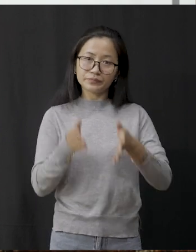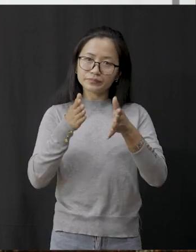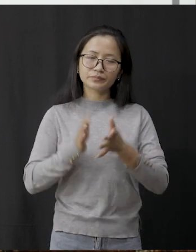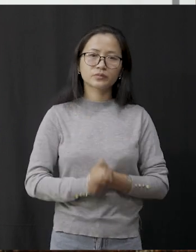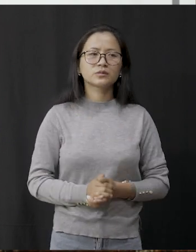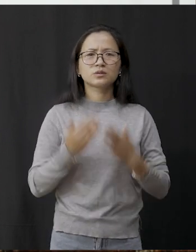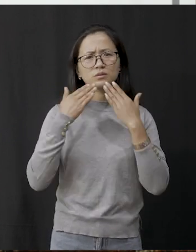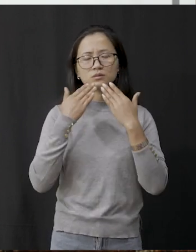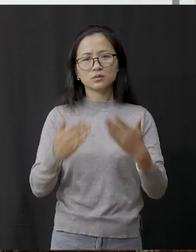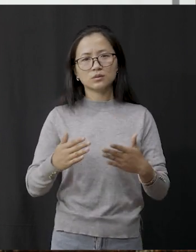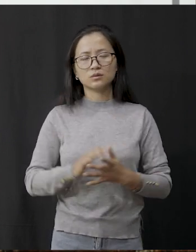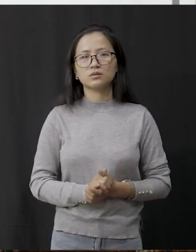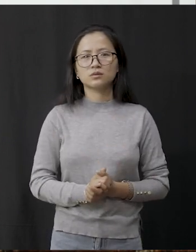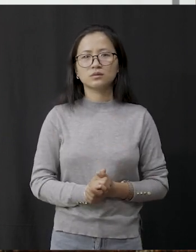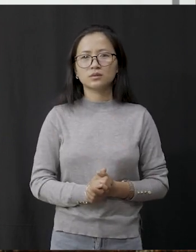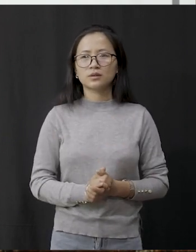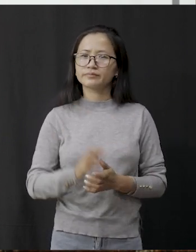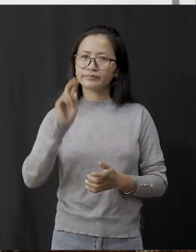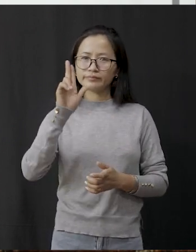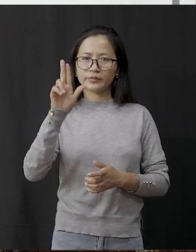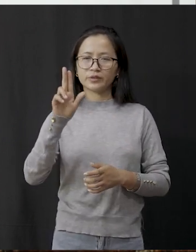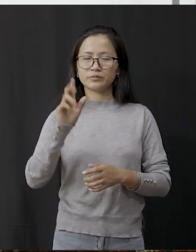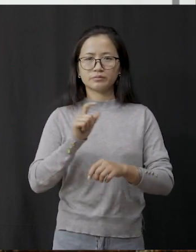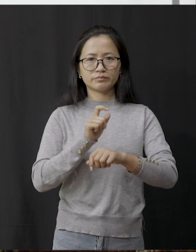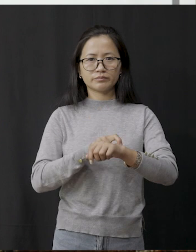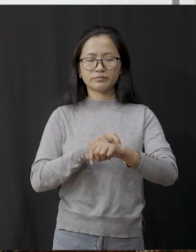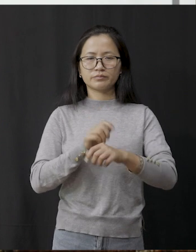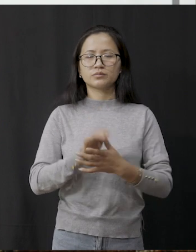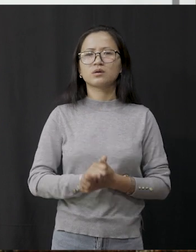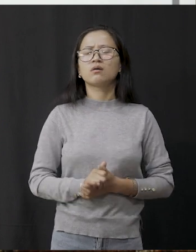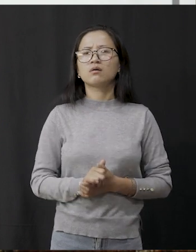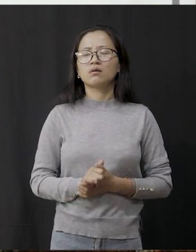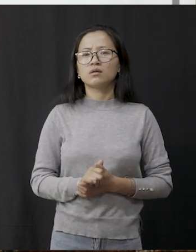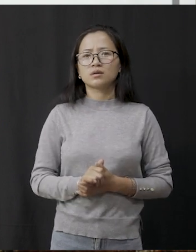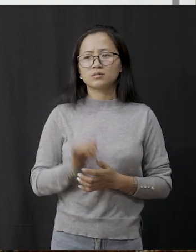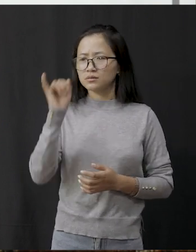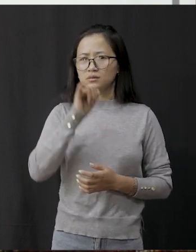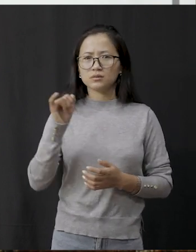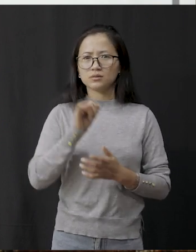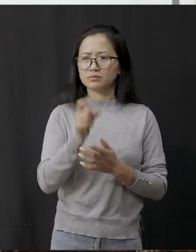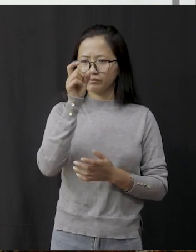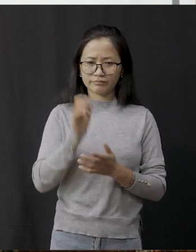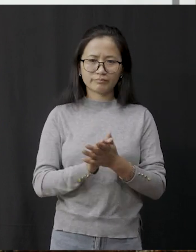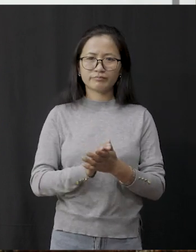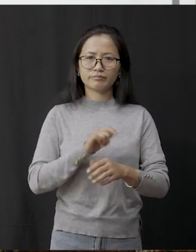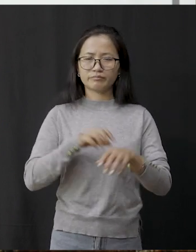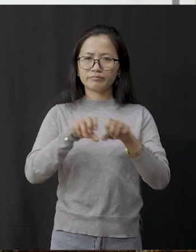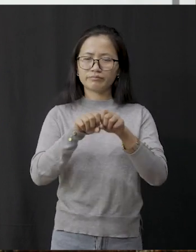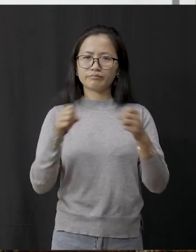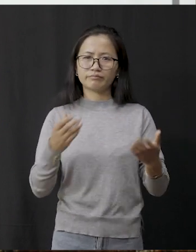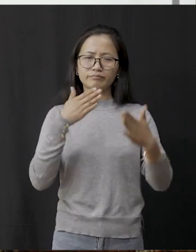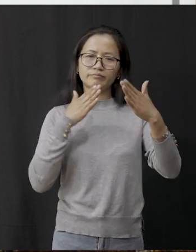in school you have like 8 period or you have maybe 6 period. If you don't get any break in